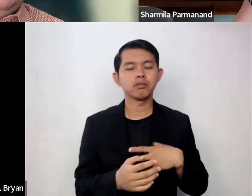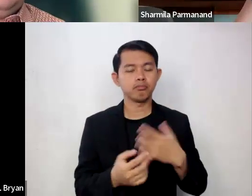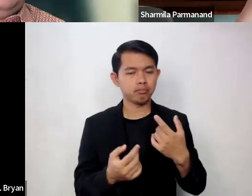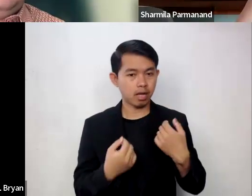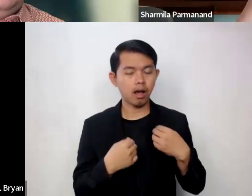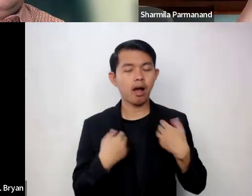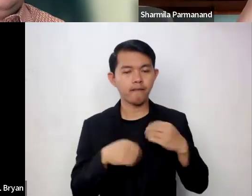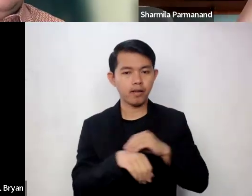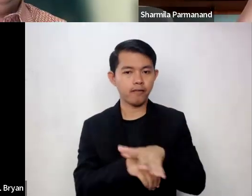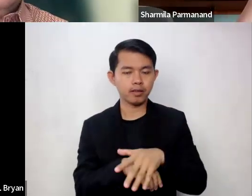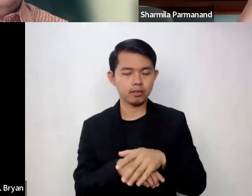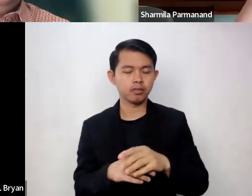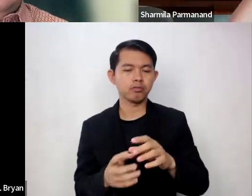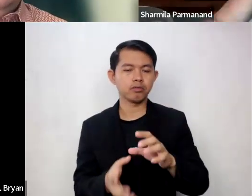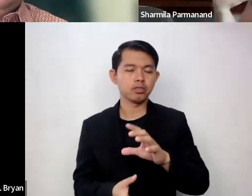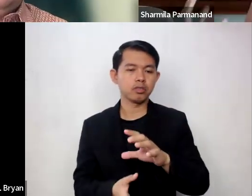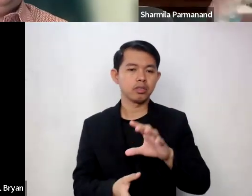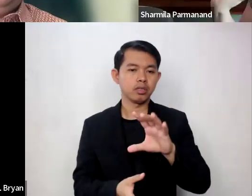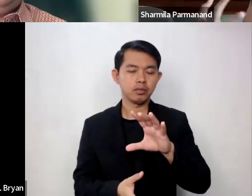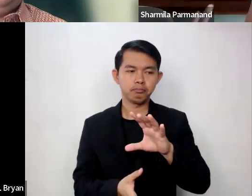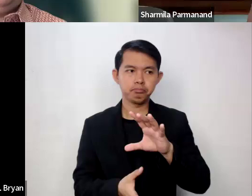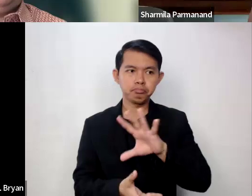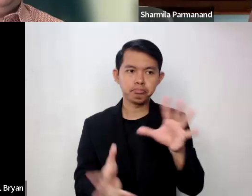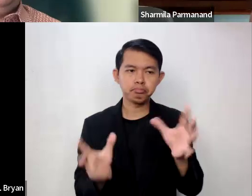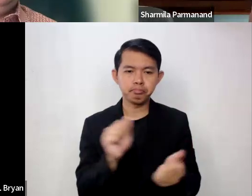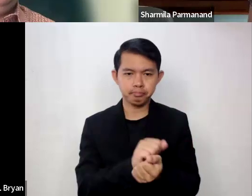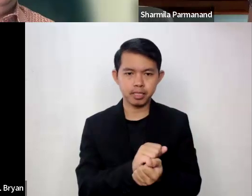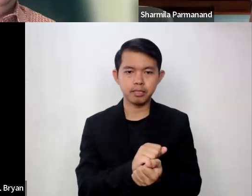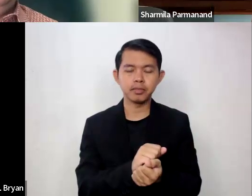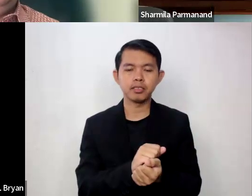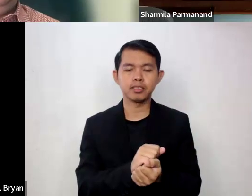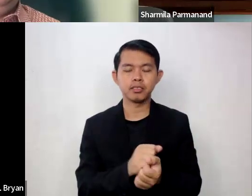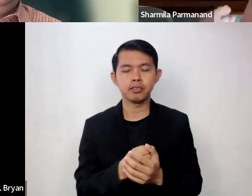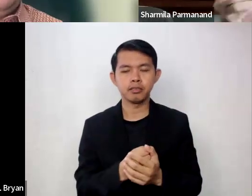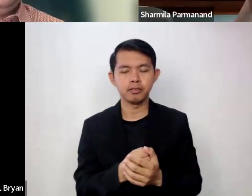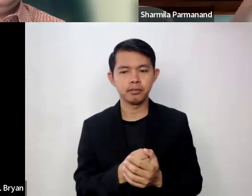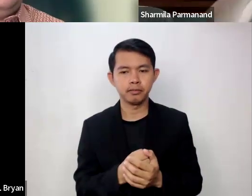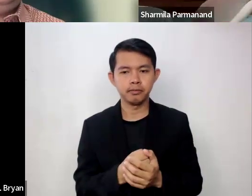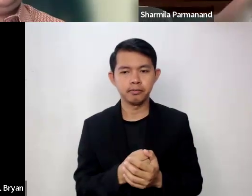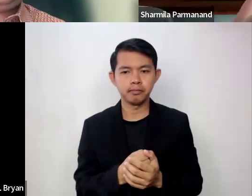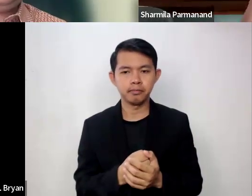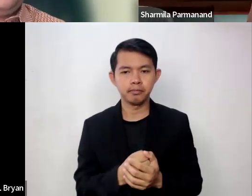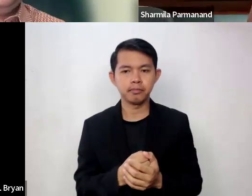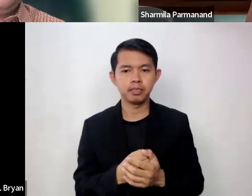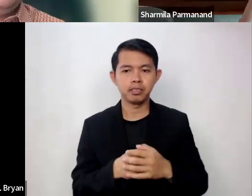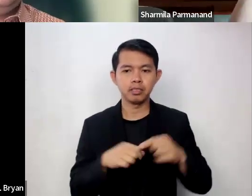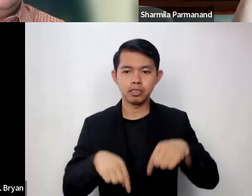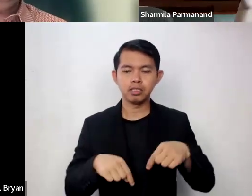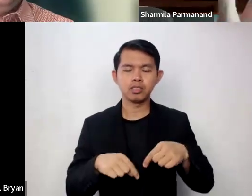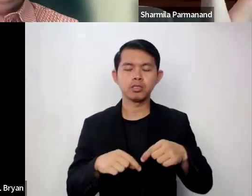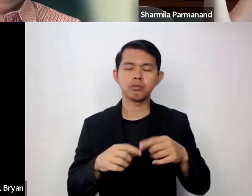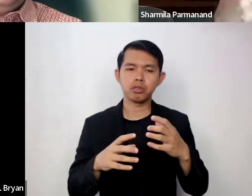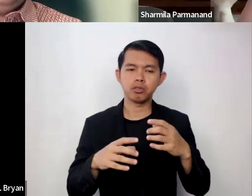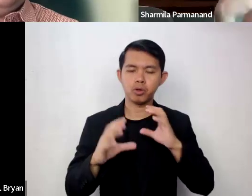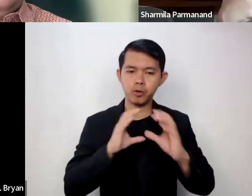than the global average. When historically that responsibility lay with global North countries. So this conversation on